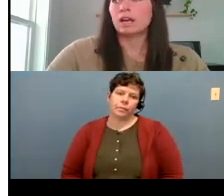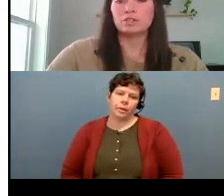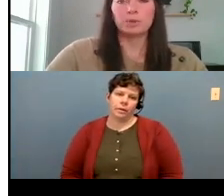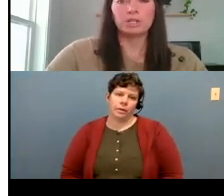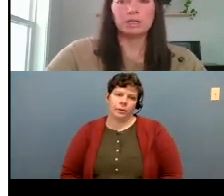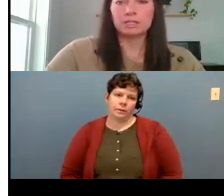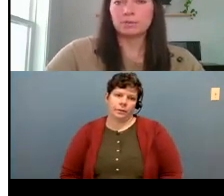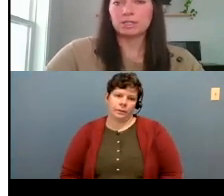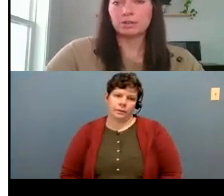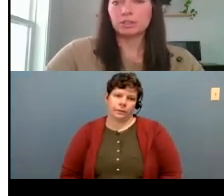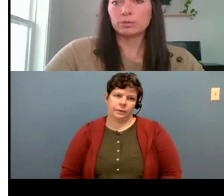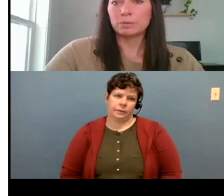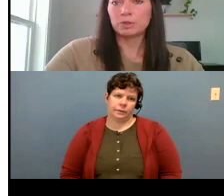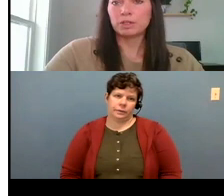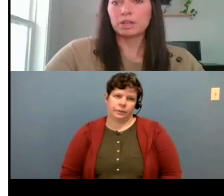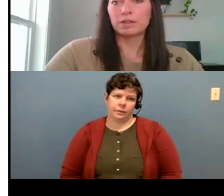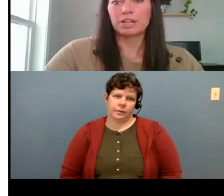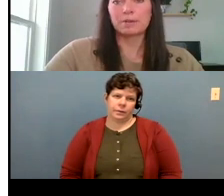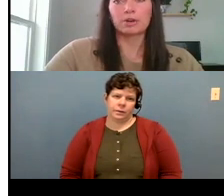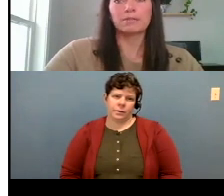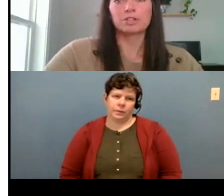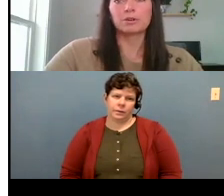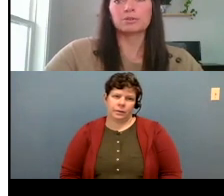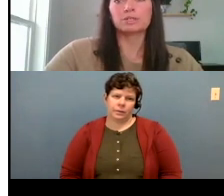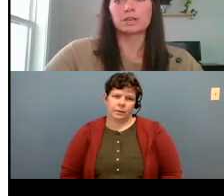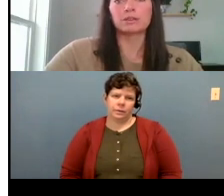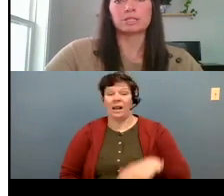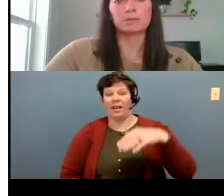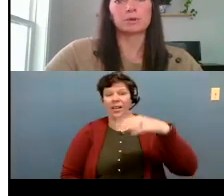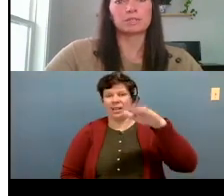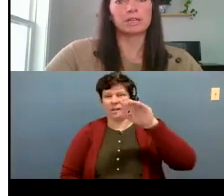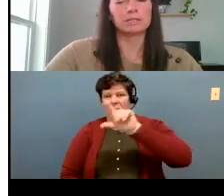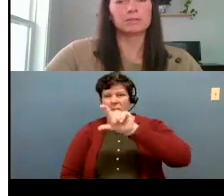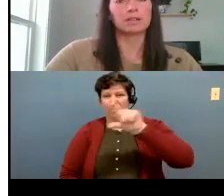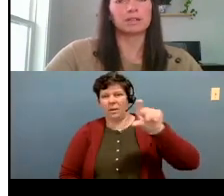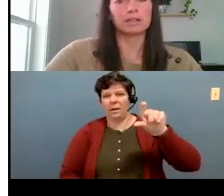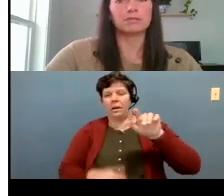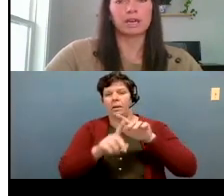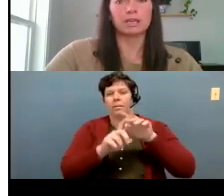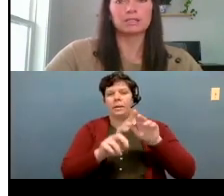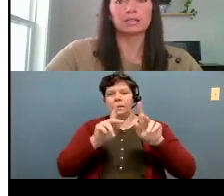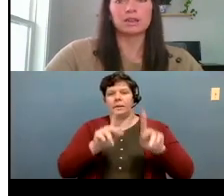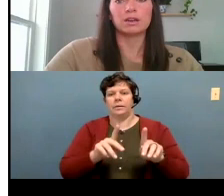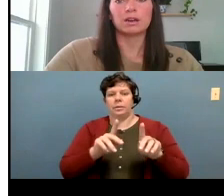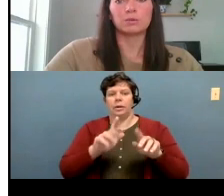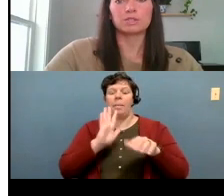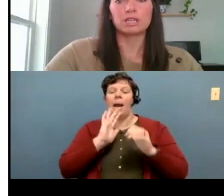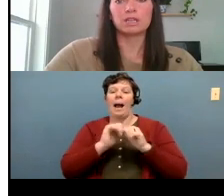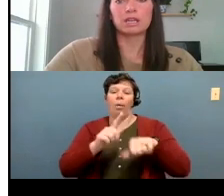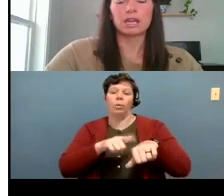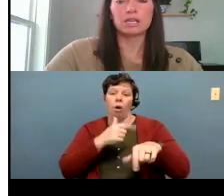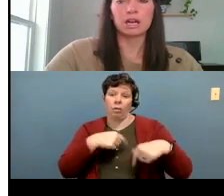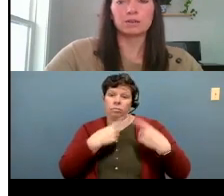And then just breaking these numbers down a little bit more, the top graph shows the missing person cases by length of case. We're